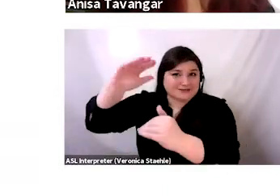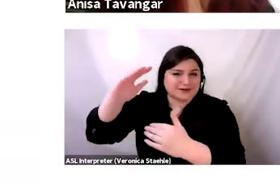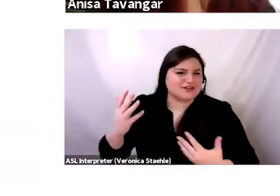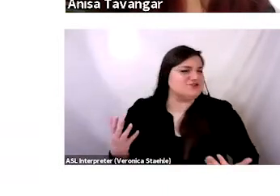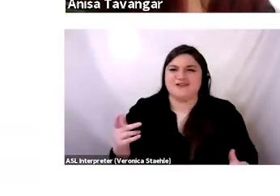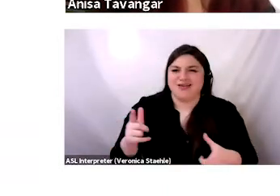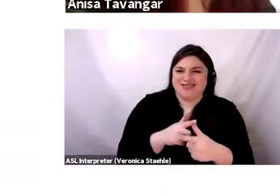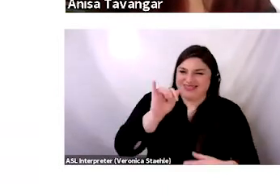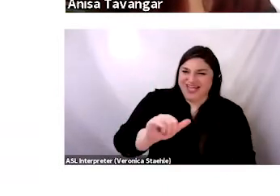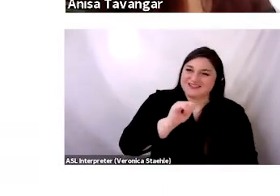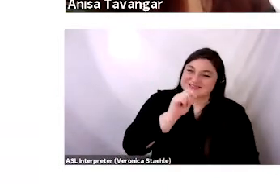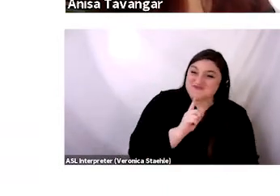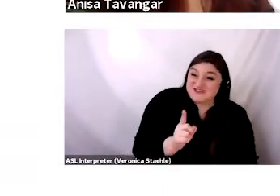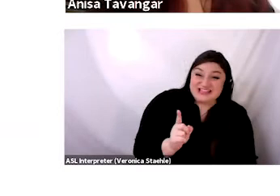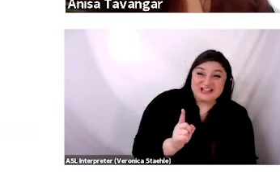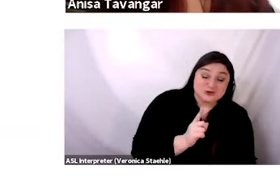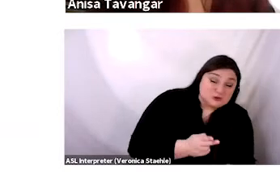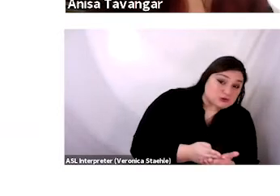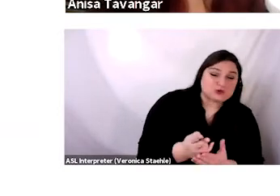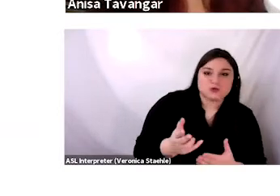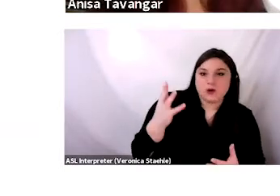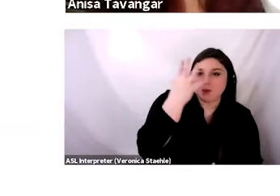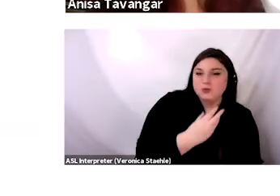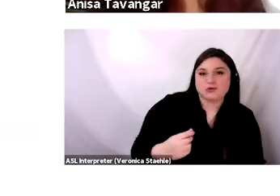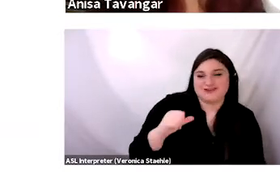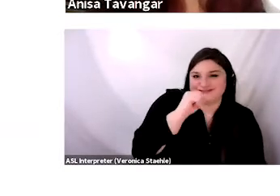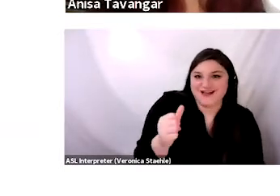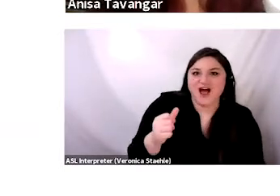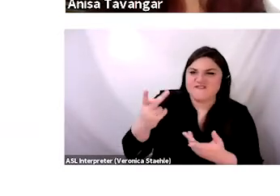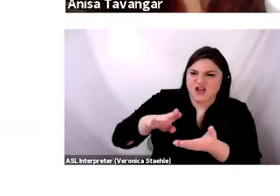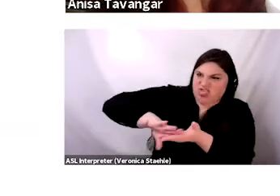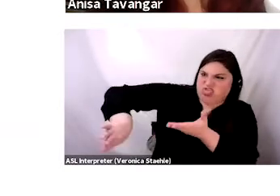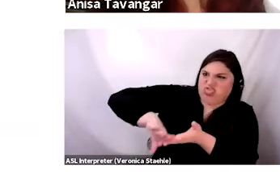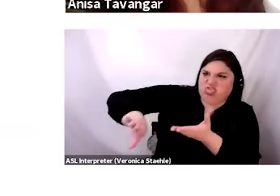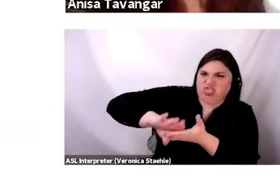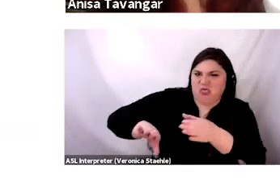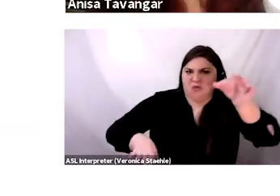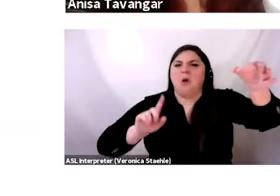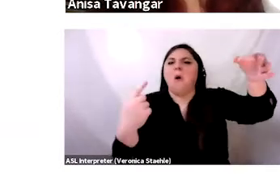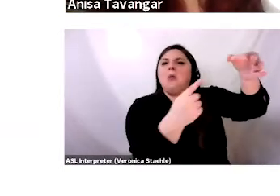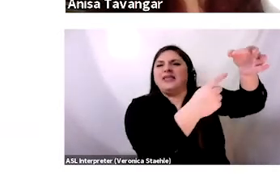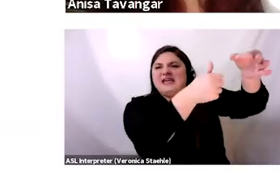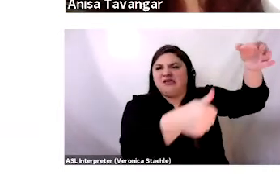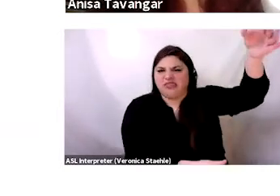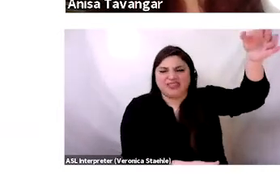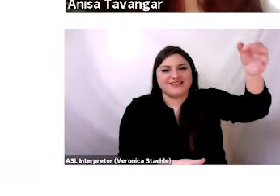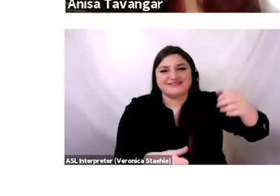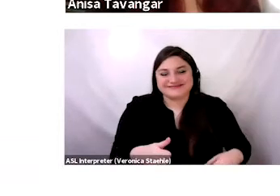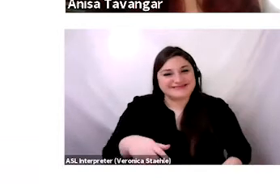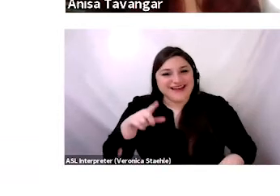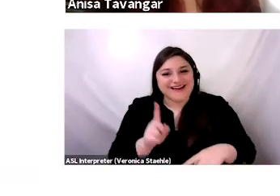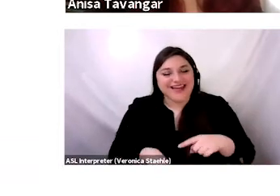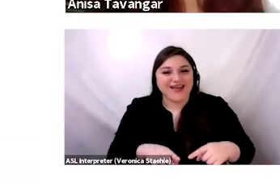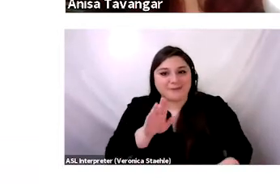to be able to redefine these values for yourself and shift the way that we think about these notions that feel